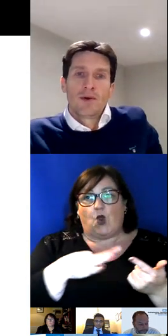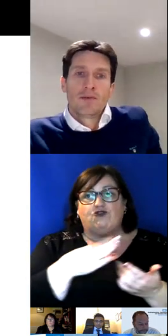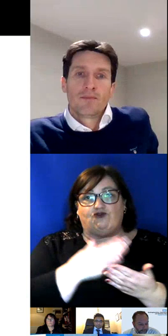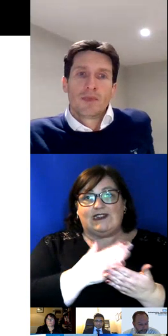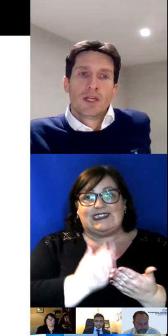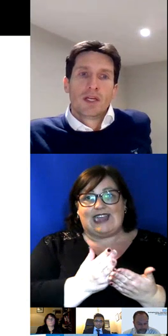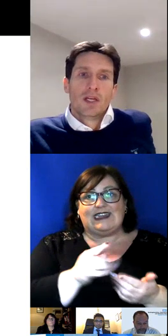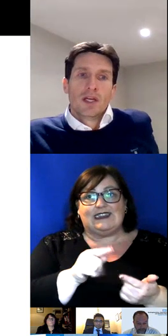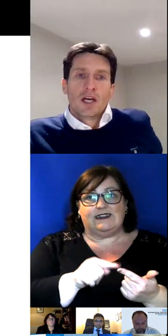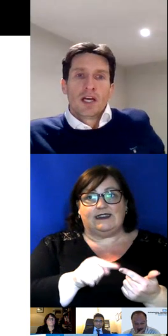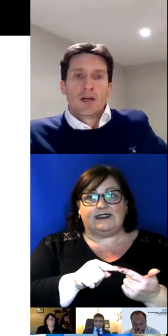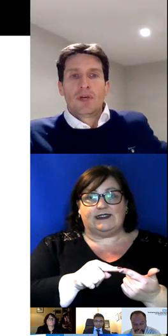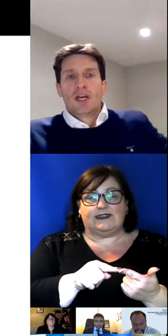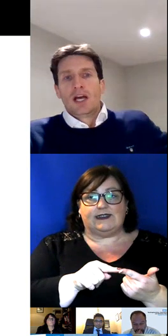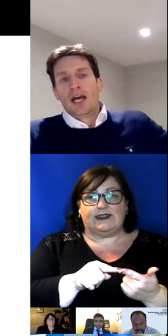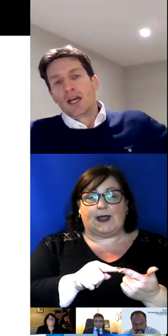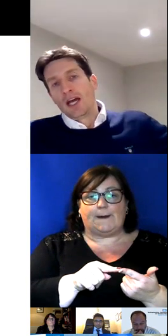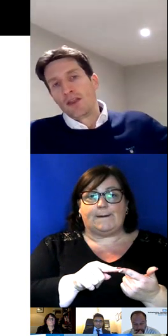within the area.